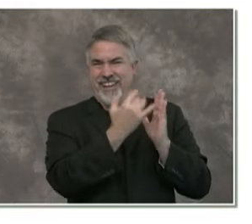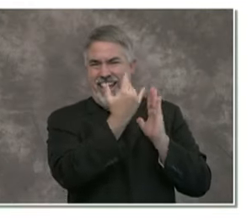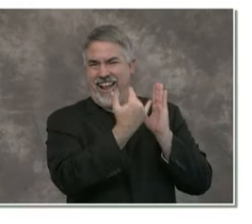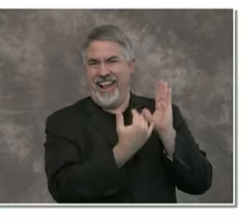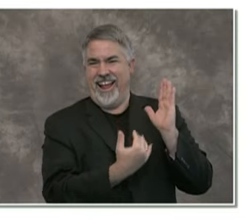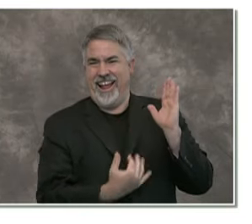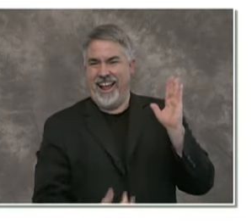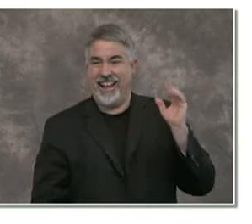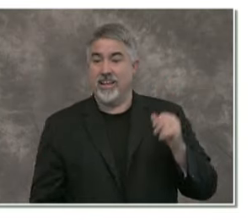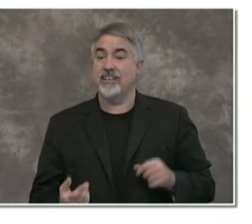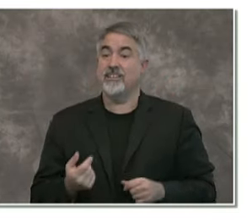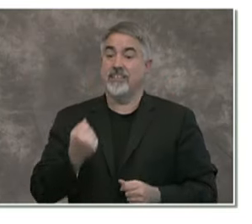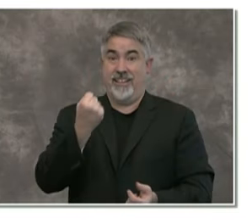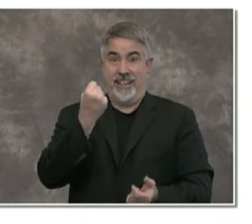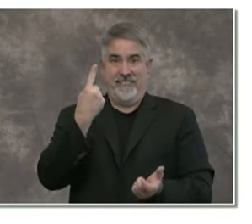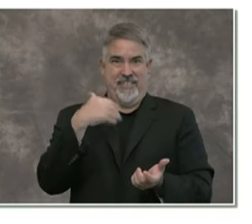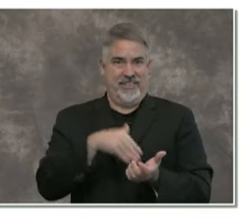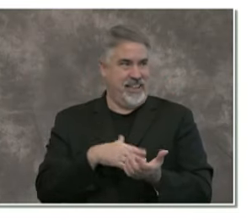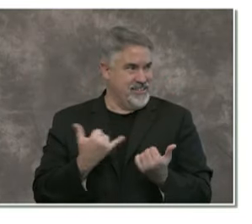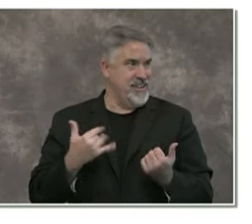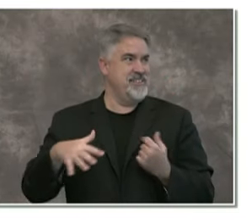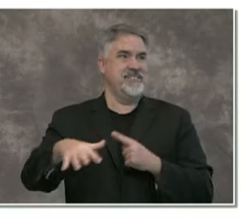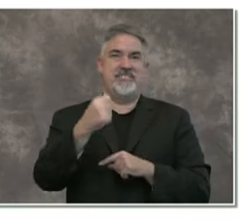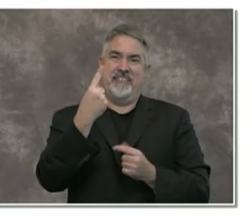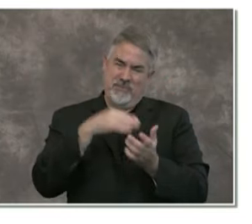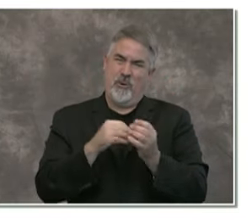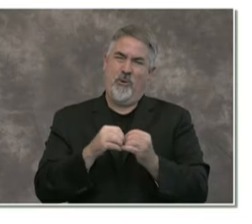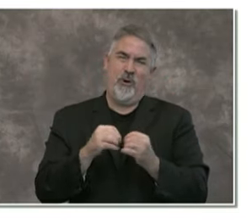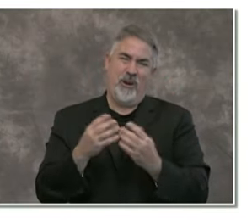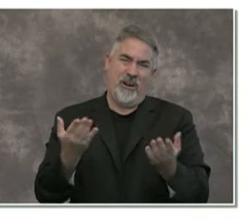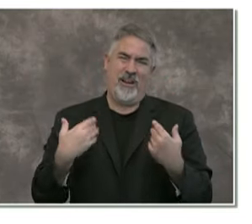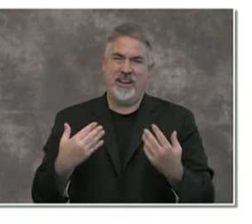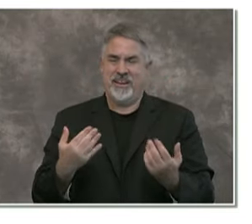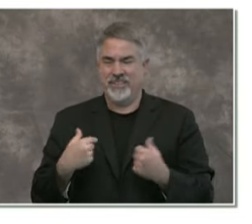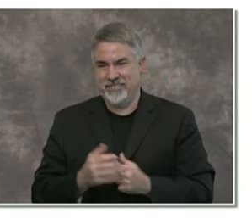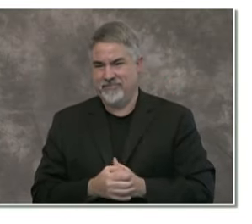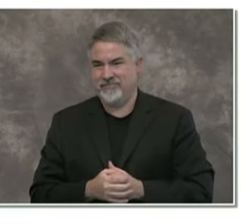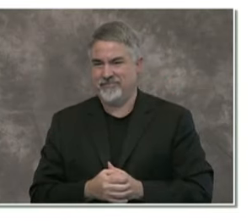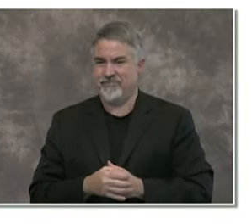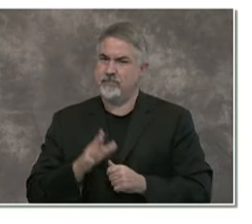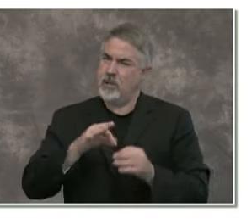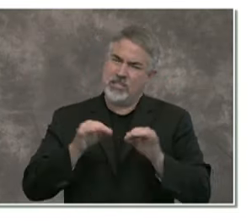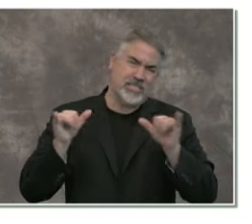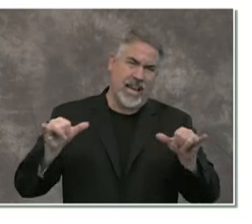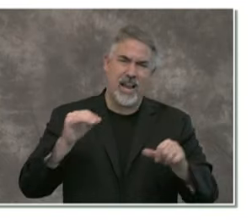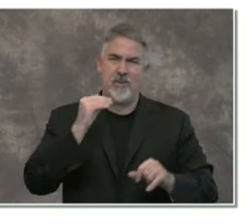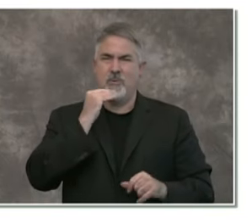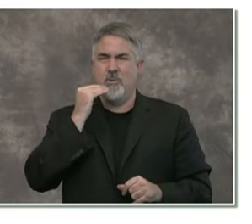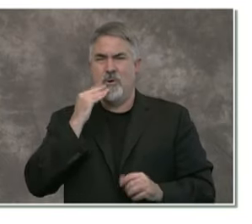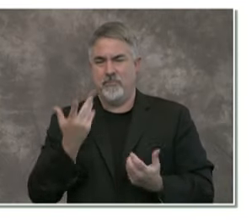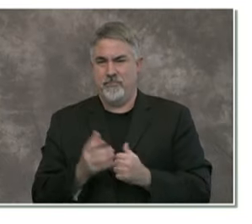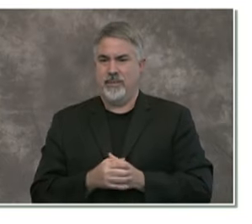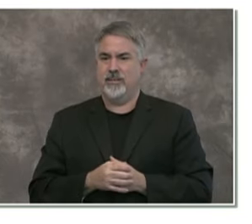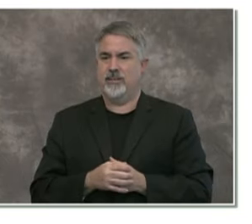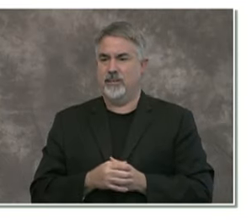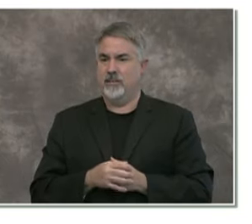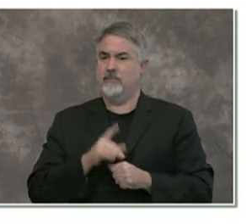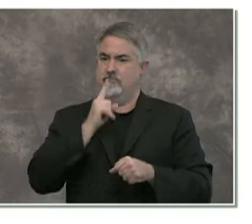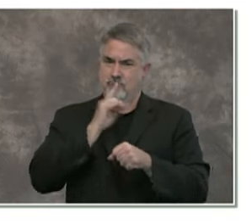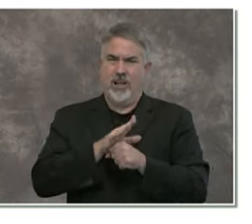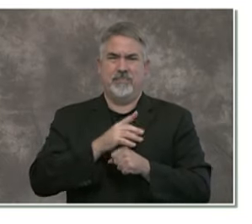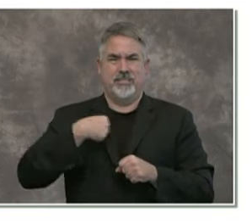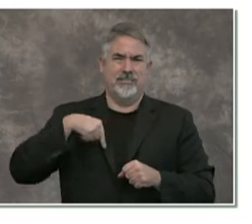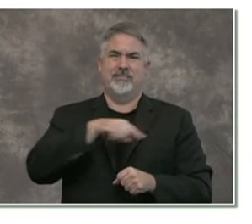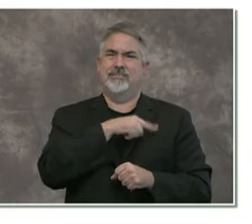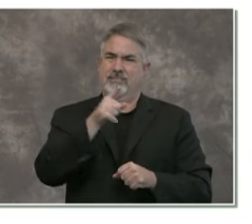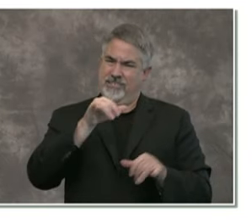stay home and save lives. These individuals are making a commitment not only to themselves but to one another. Today we